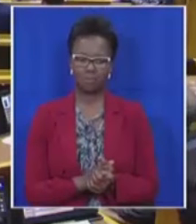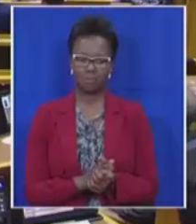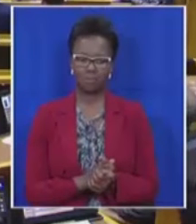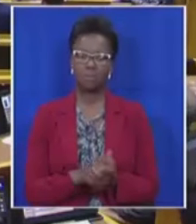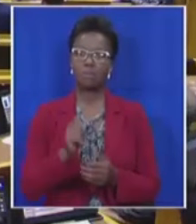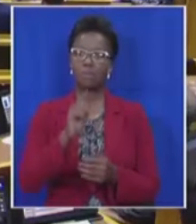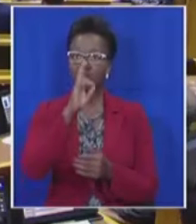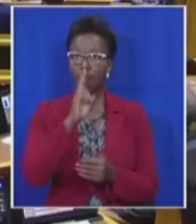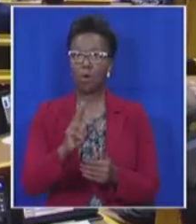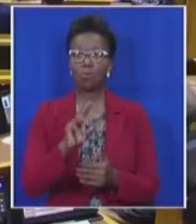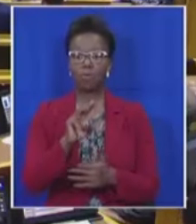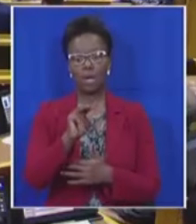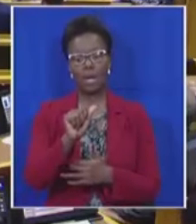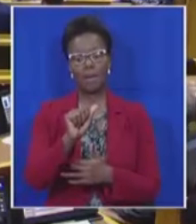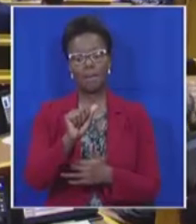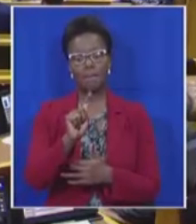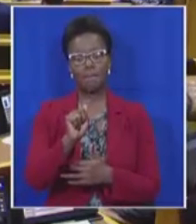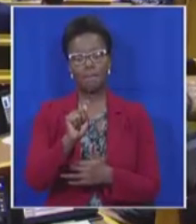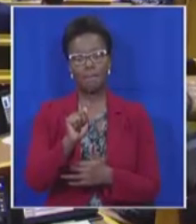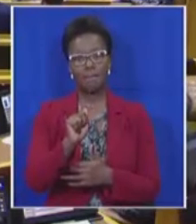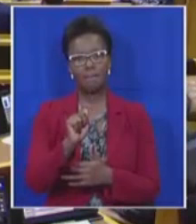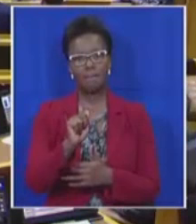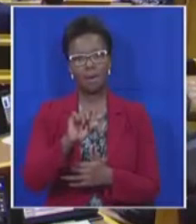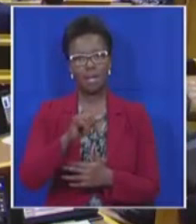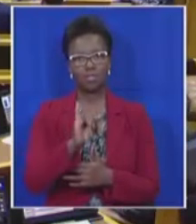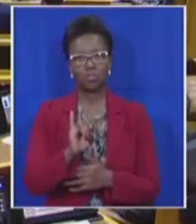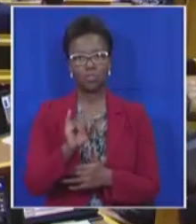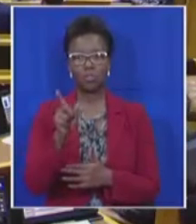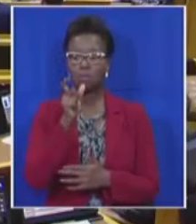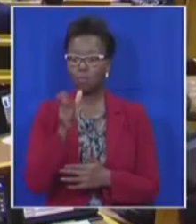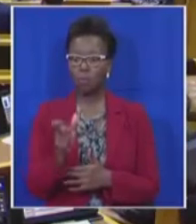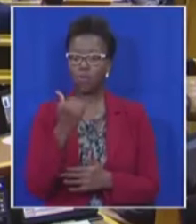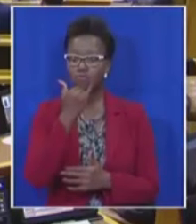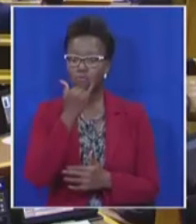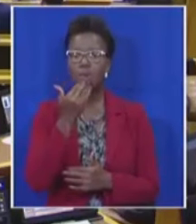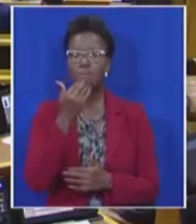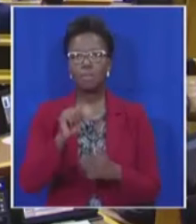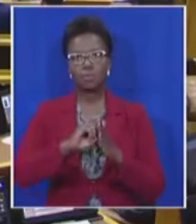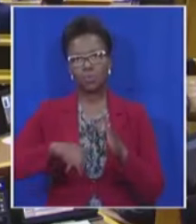Honourable Malachi, I requested you to withdraw your impute, wrong impute.